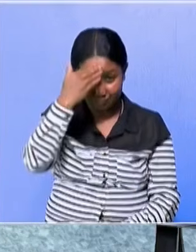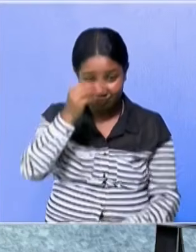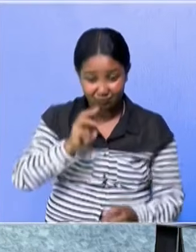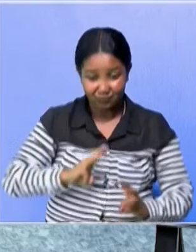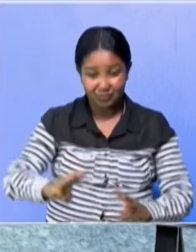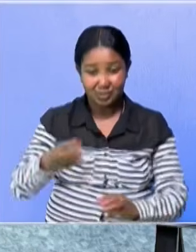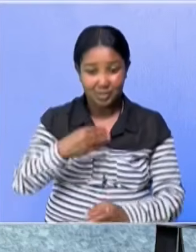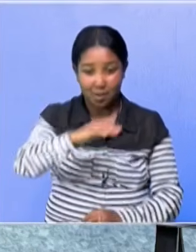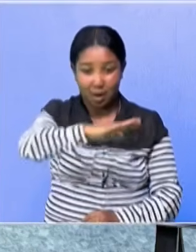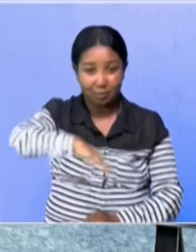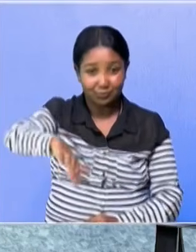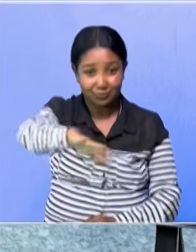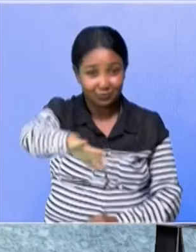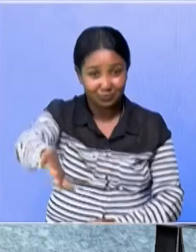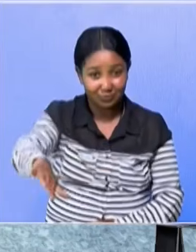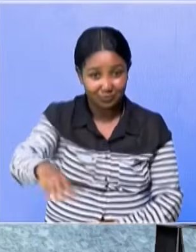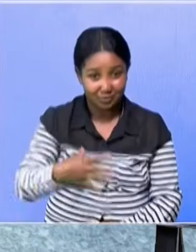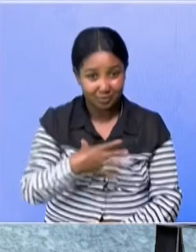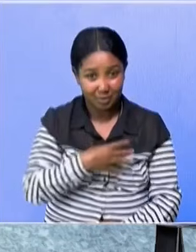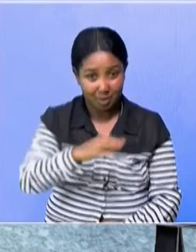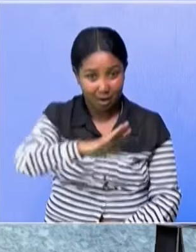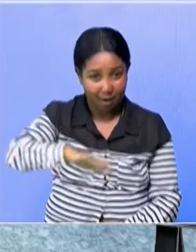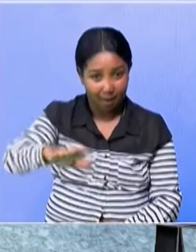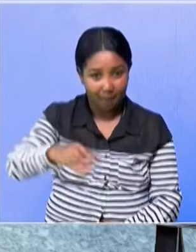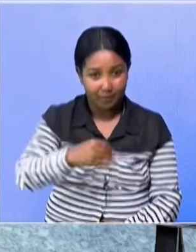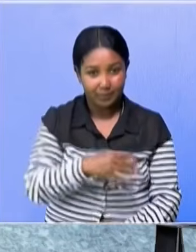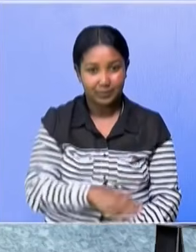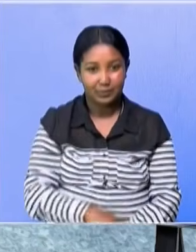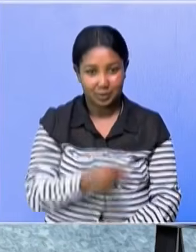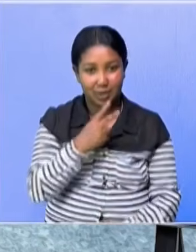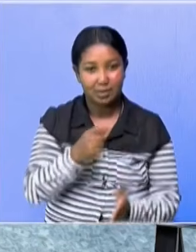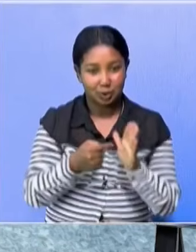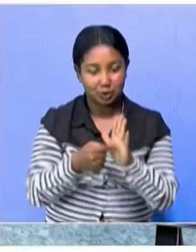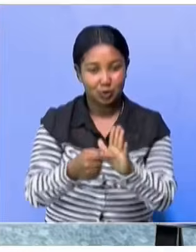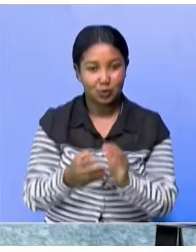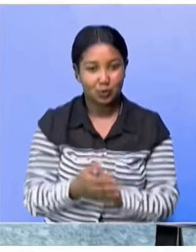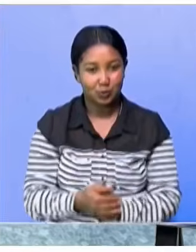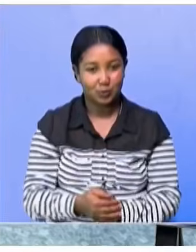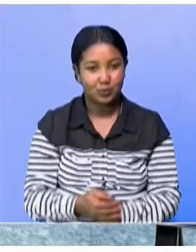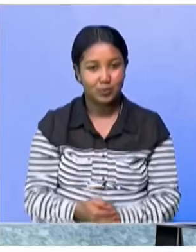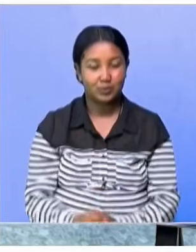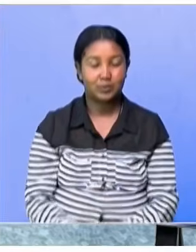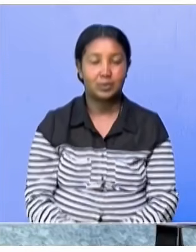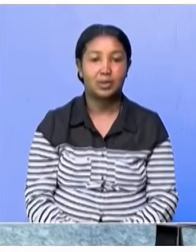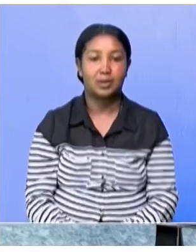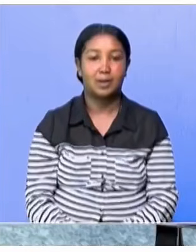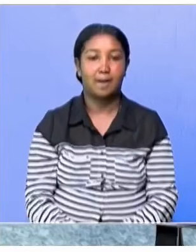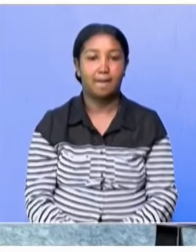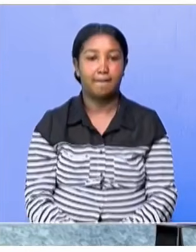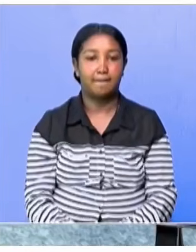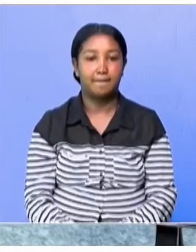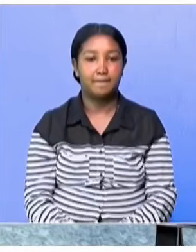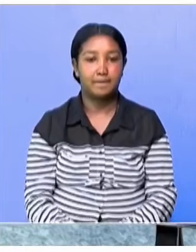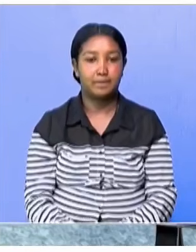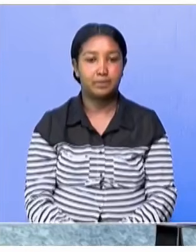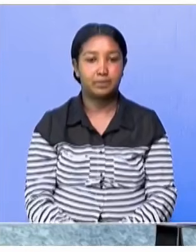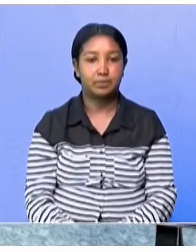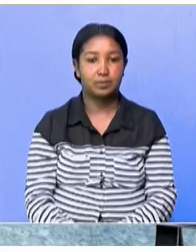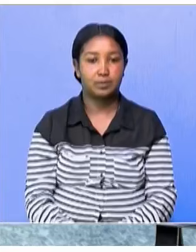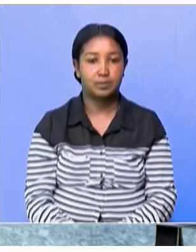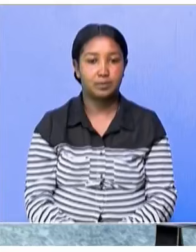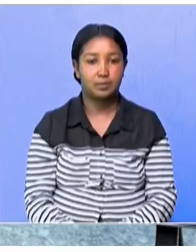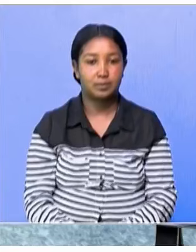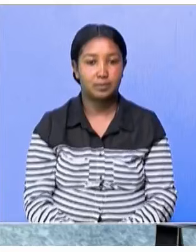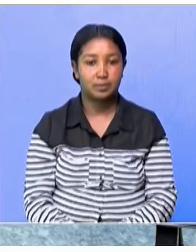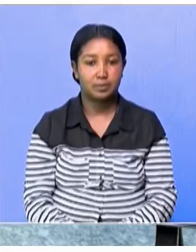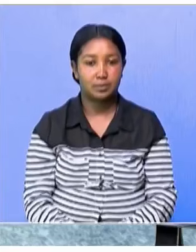everywhere. Definitely. But let me try to show you that some of the vocabulary is here now.